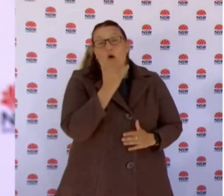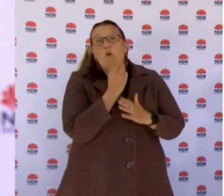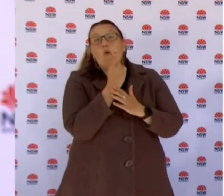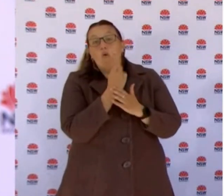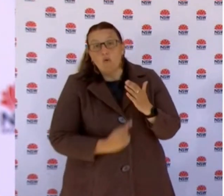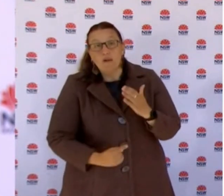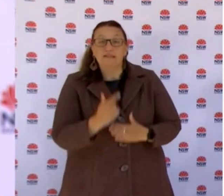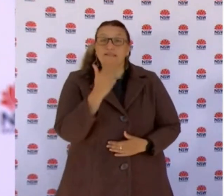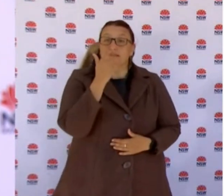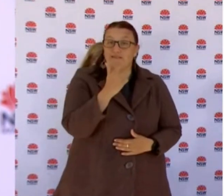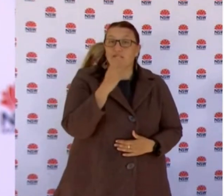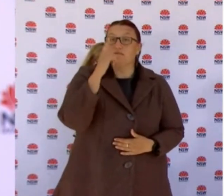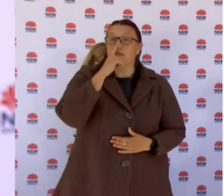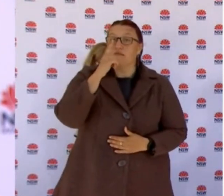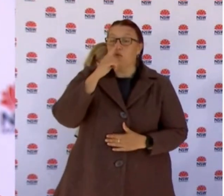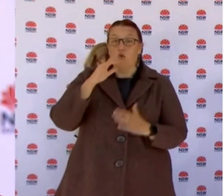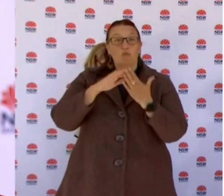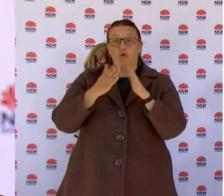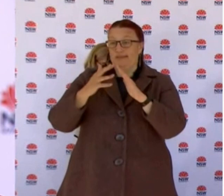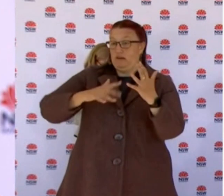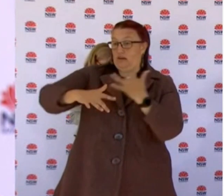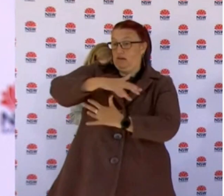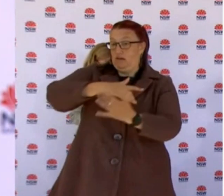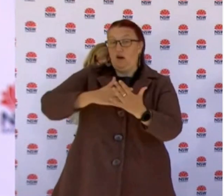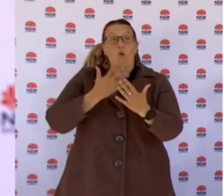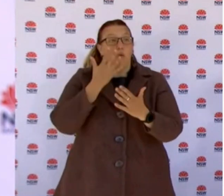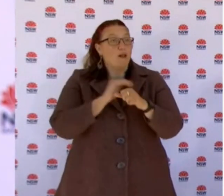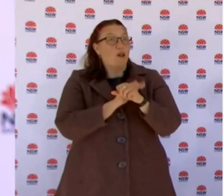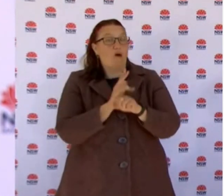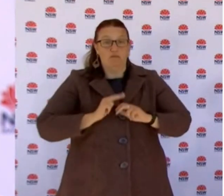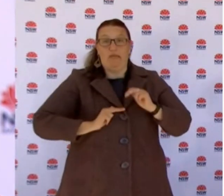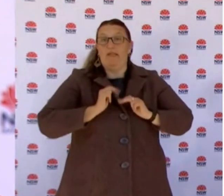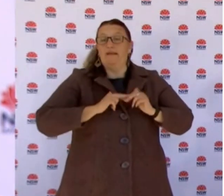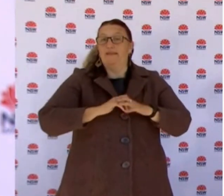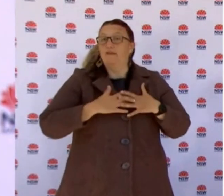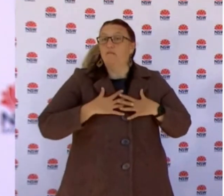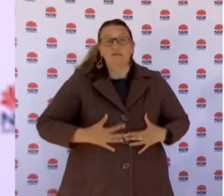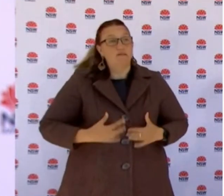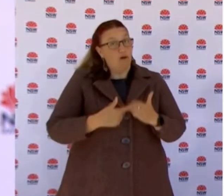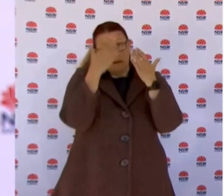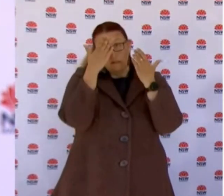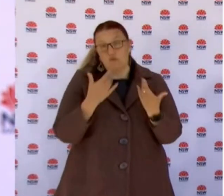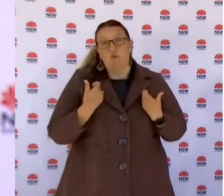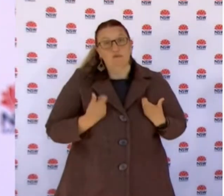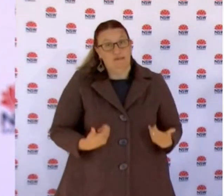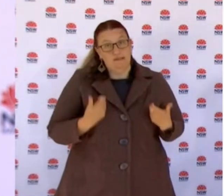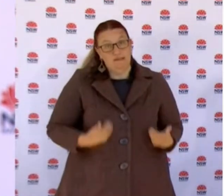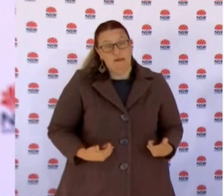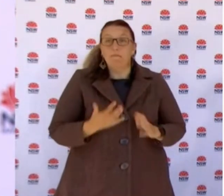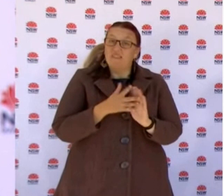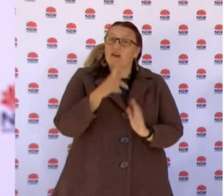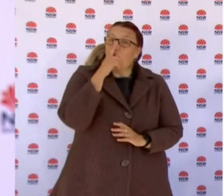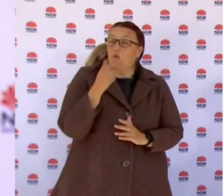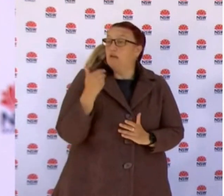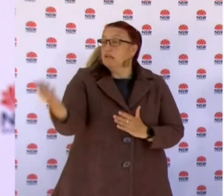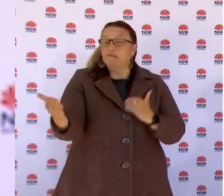the community during their infectious period for the entire time that we understand they were infectious, and that's what health will be